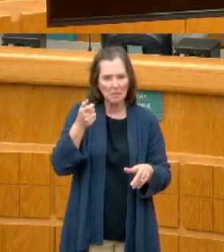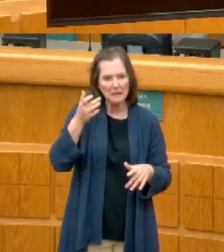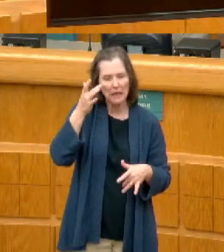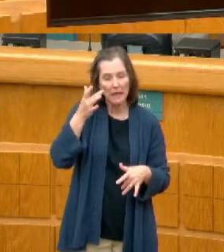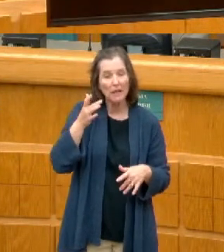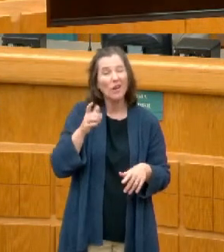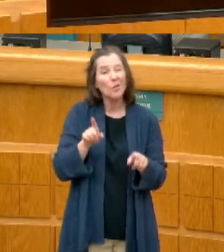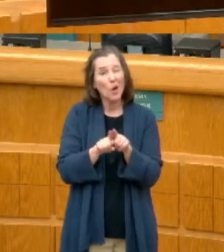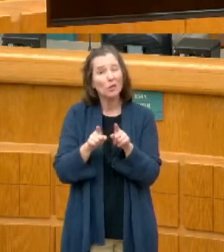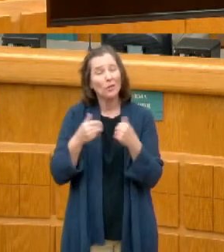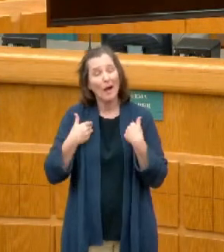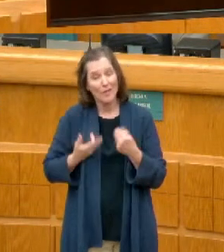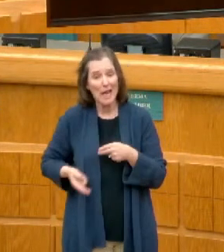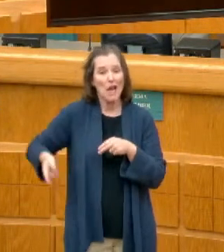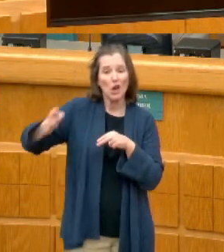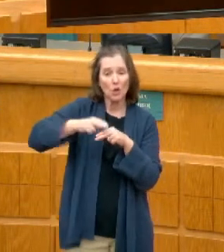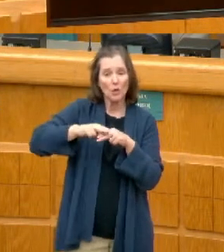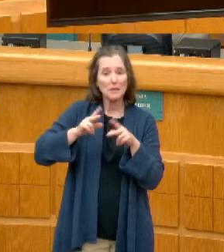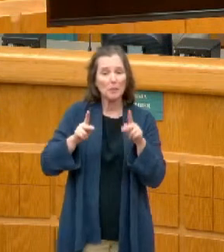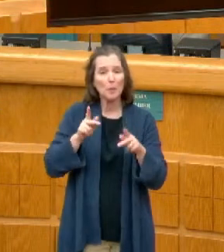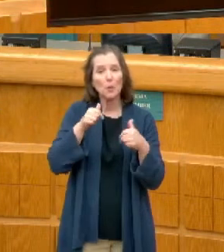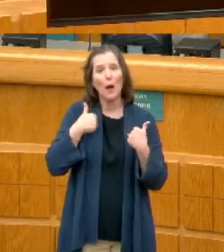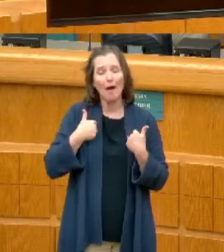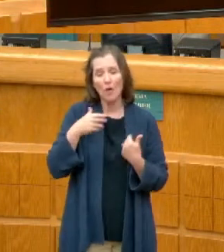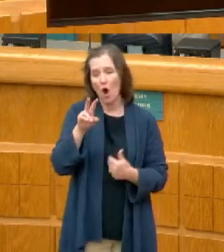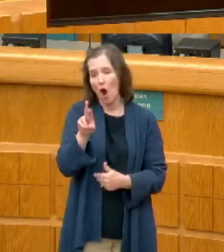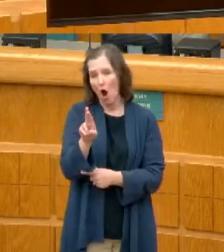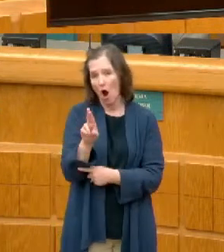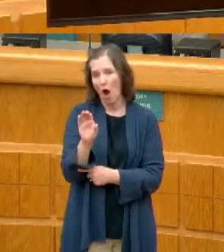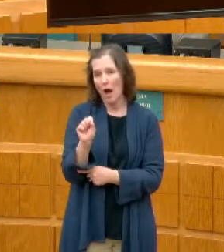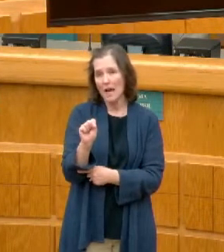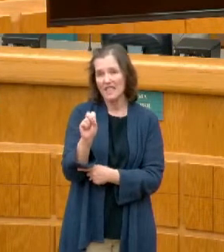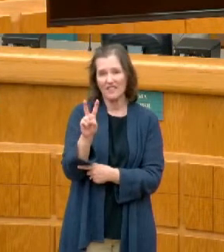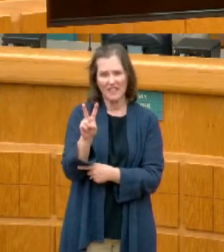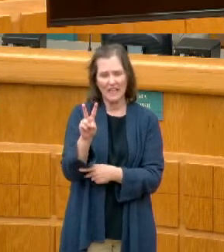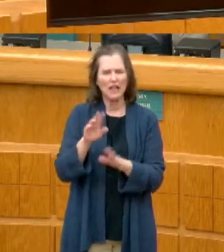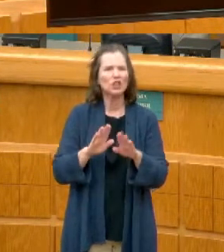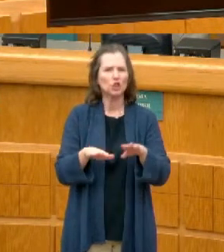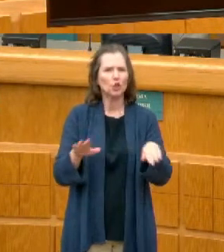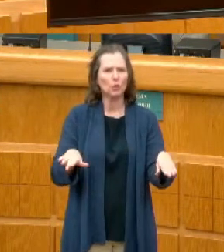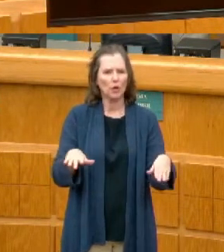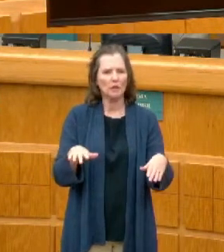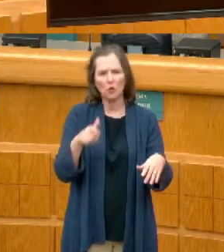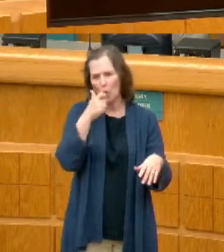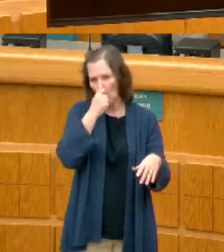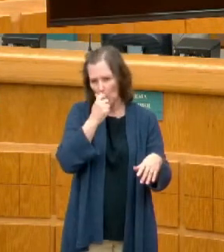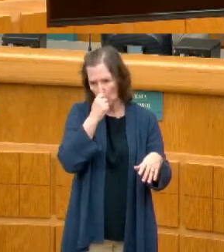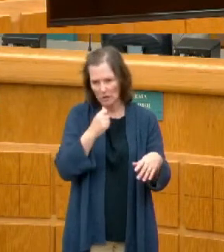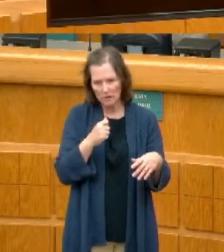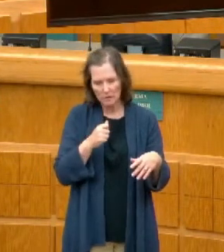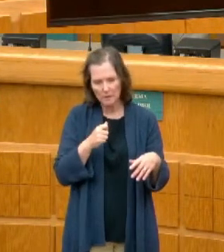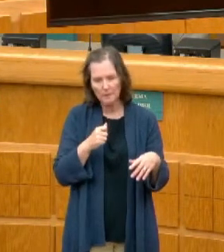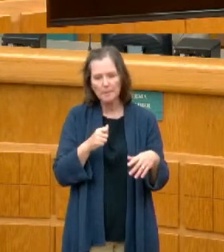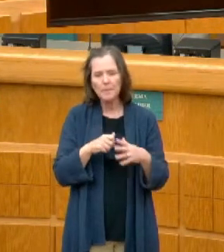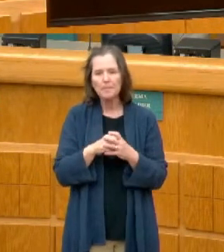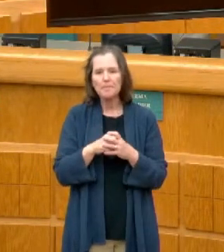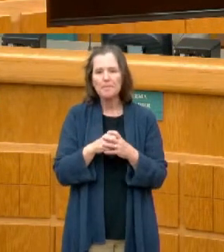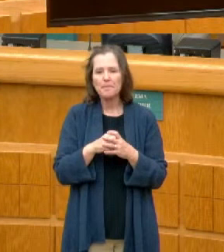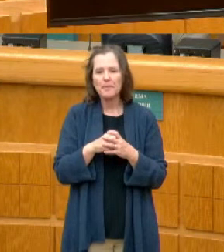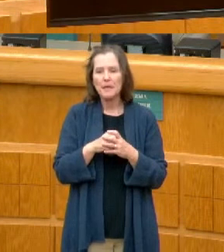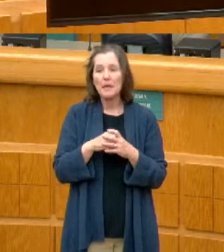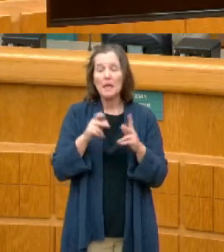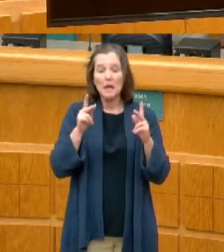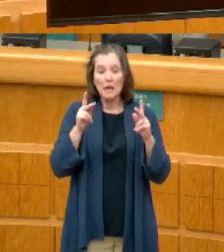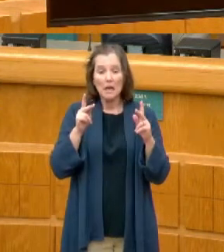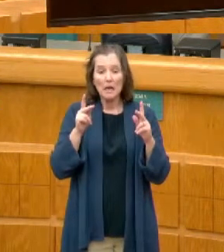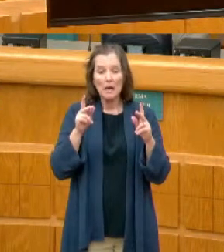well. You know, we can do this. We can raise our vaccine rates. We're only at 46%. Our neighbors to the south and west